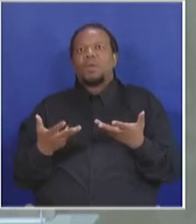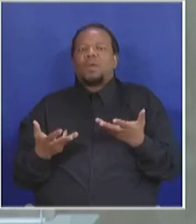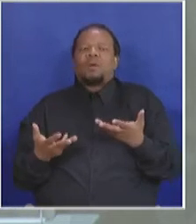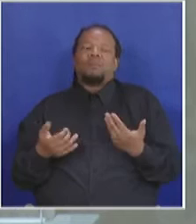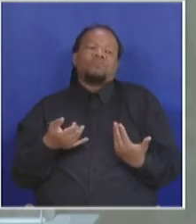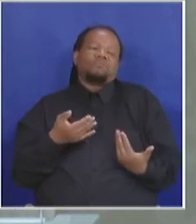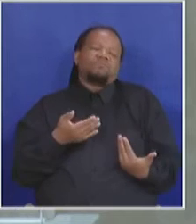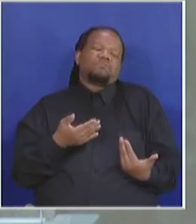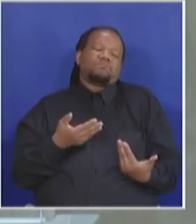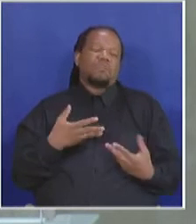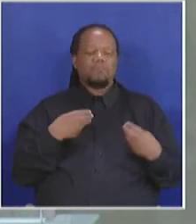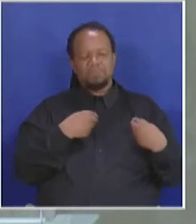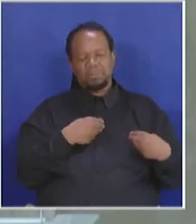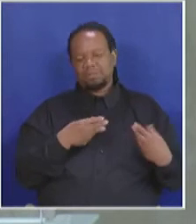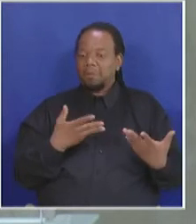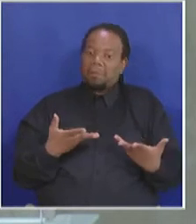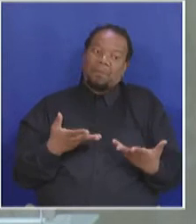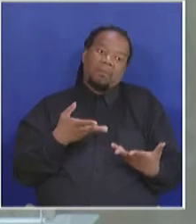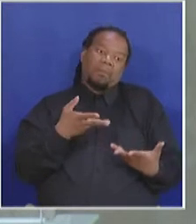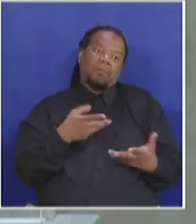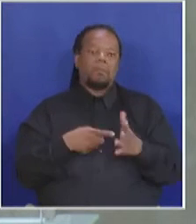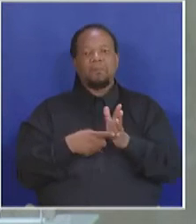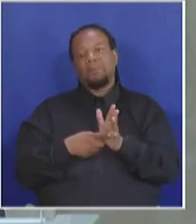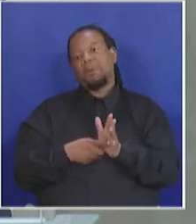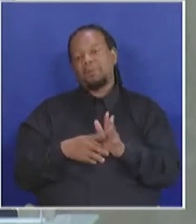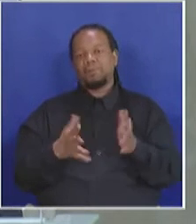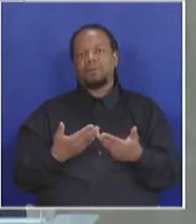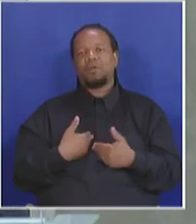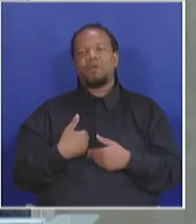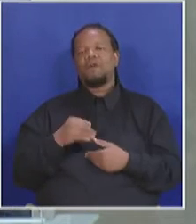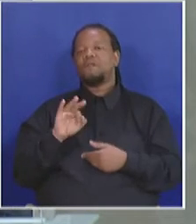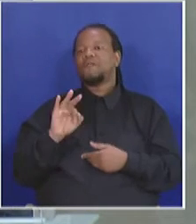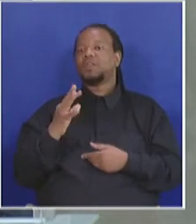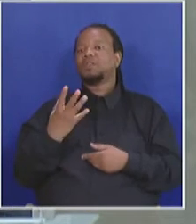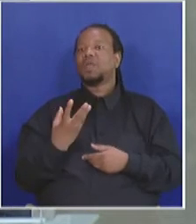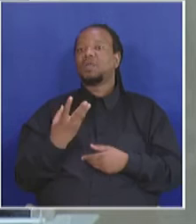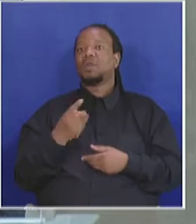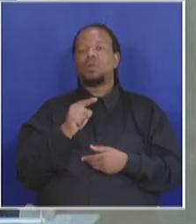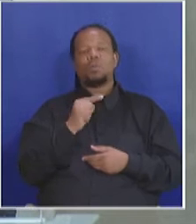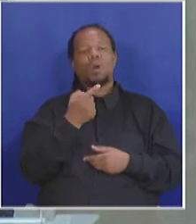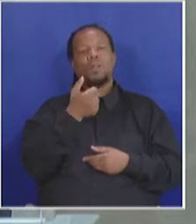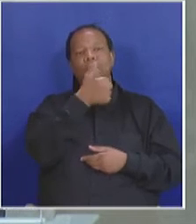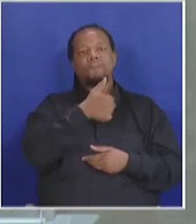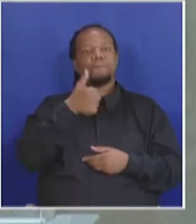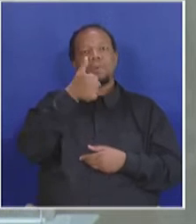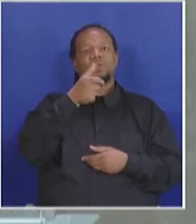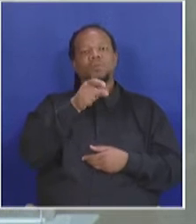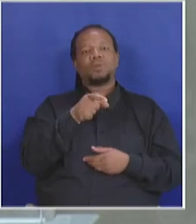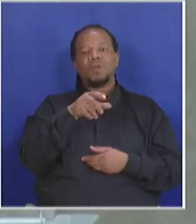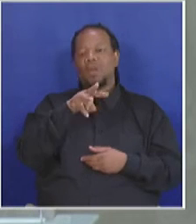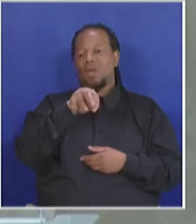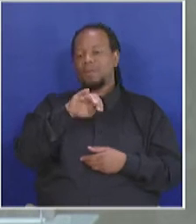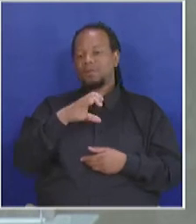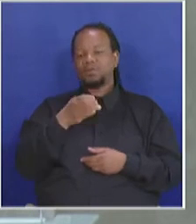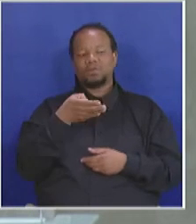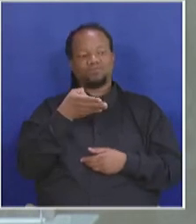is not a priority. In the Free State, for instance, only one head of department was present and no MECs availed